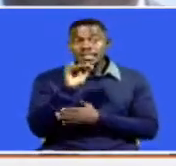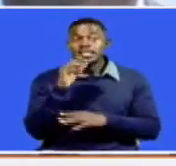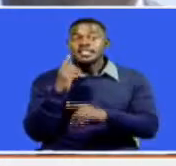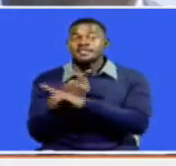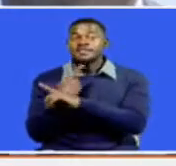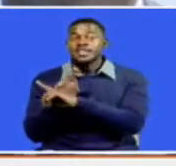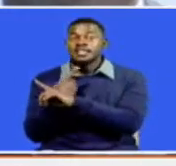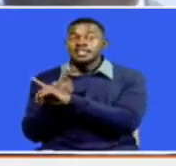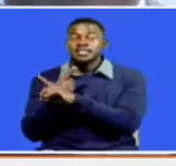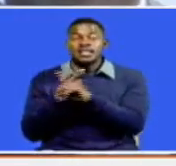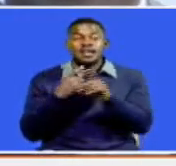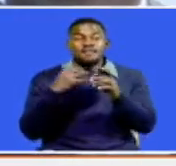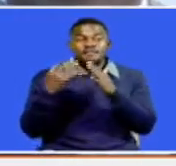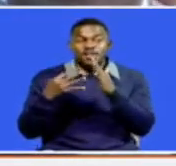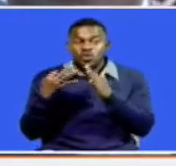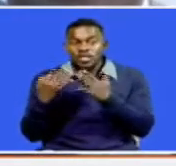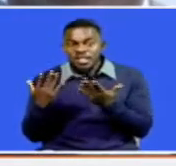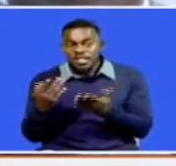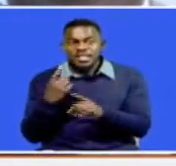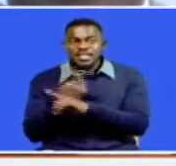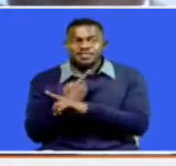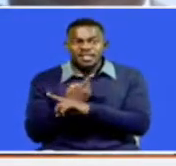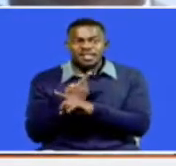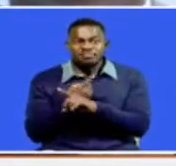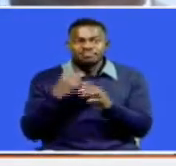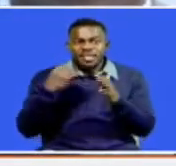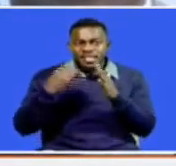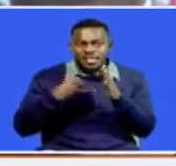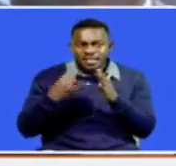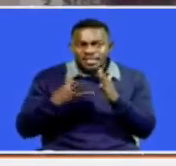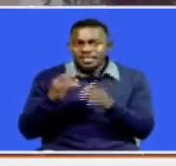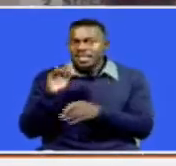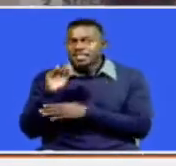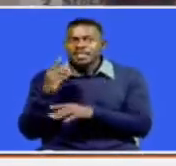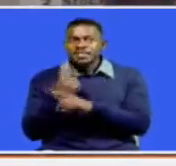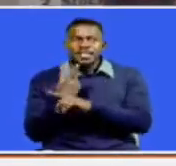industries. We have the parents bringing